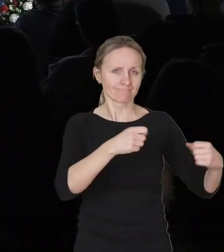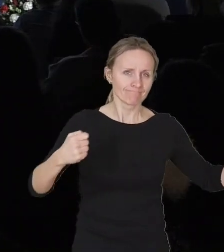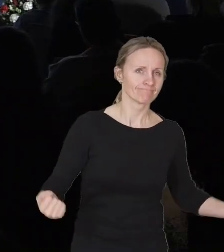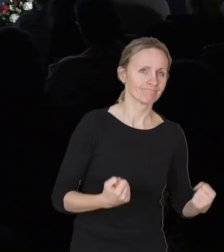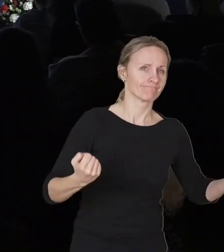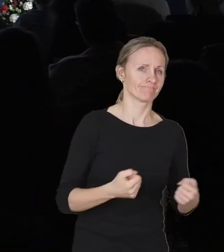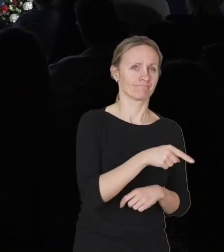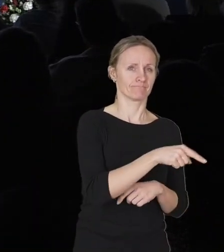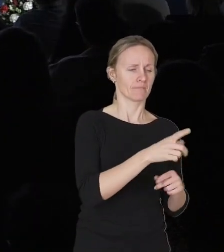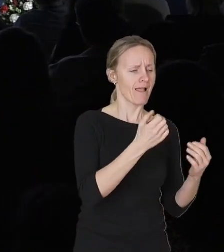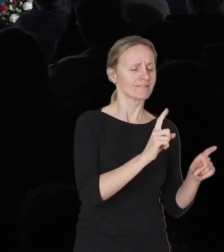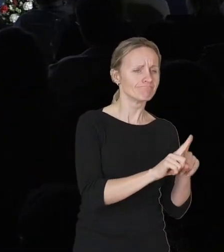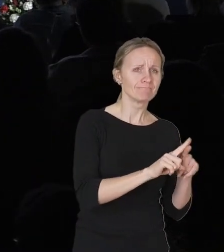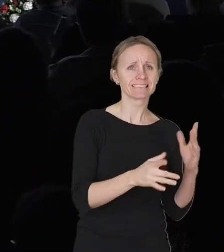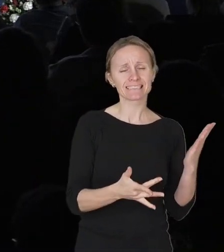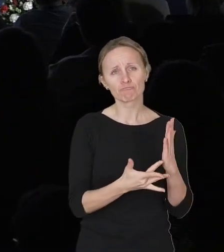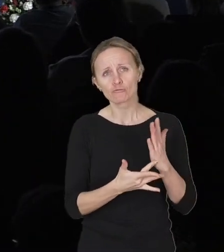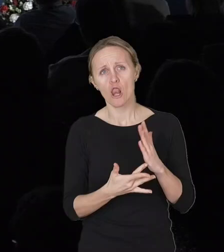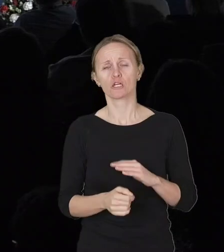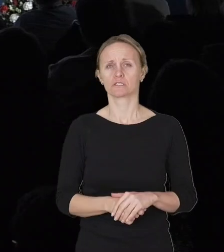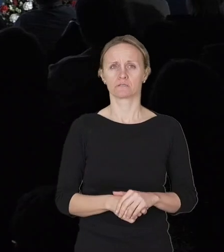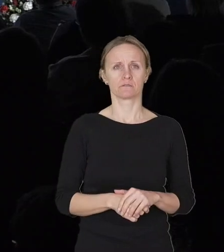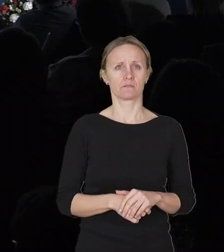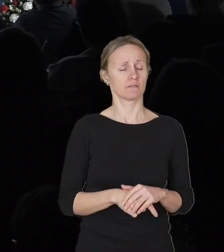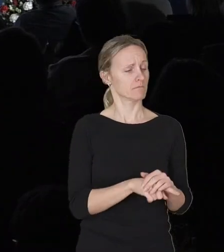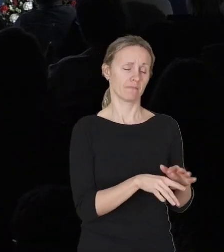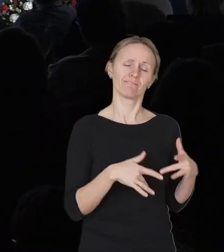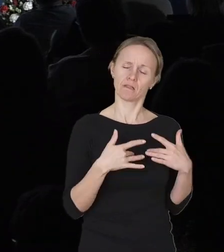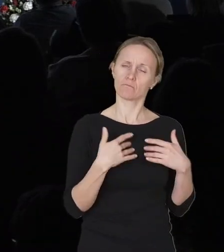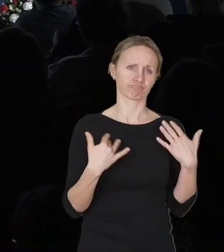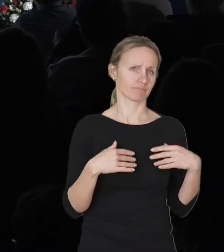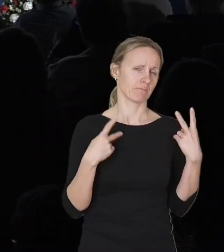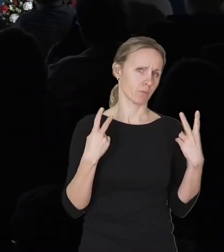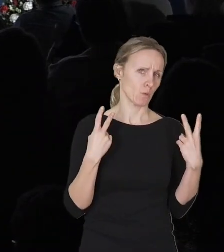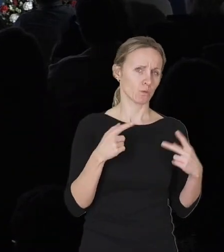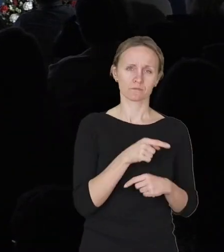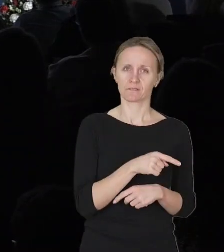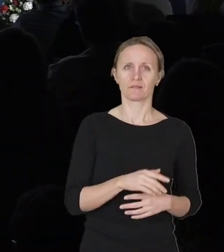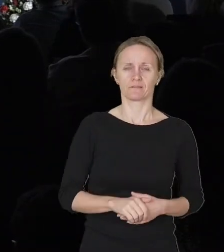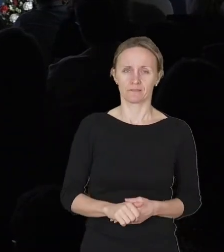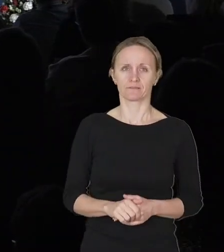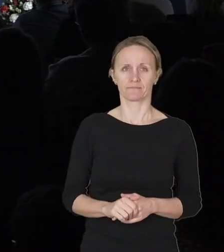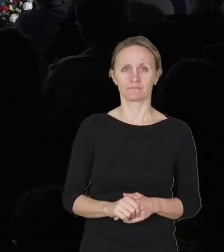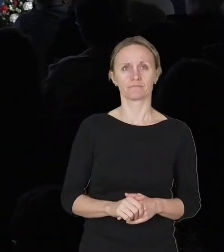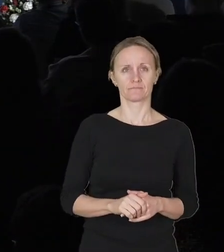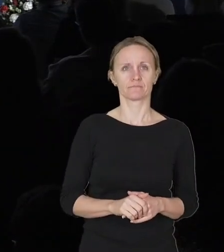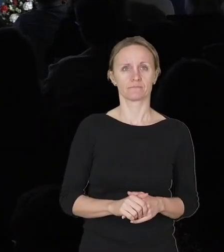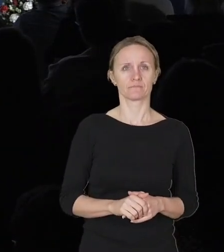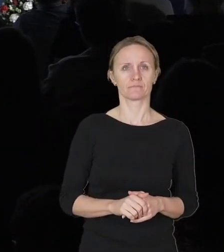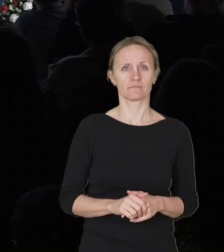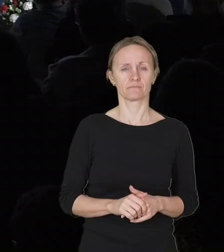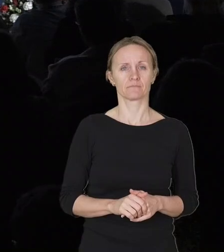venture capital, and also venture capital that can survive a